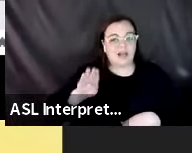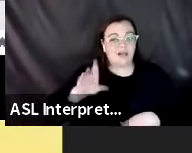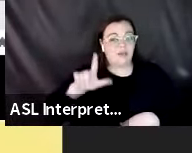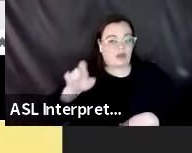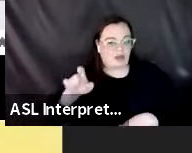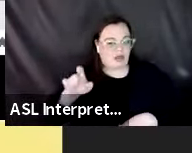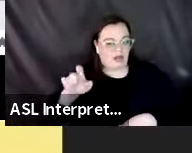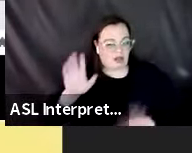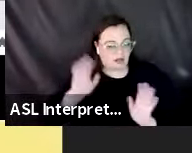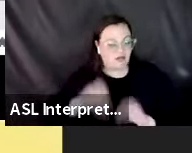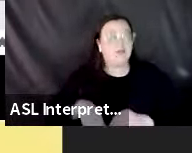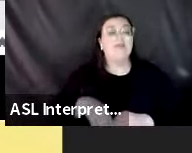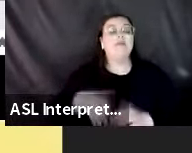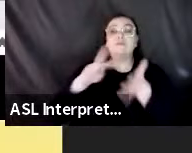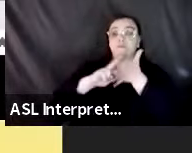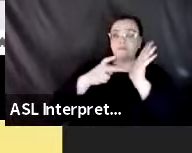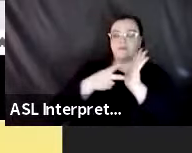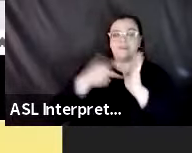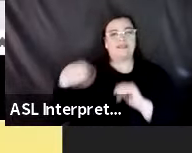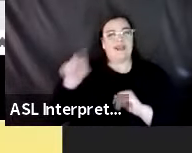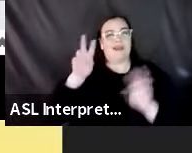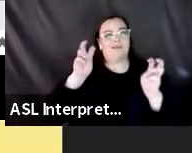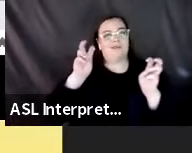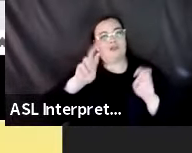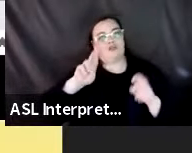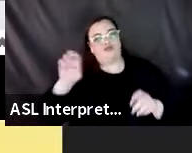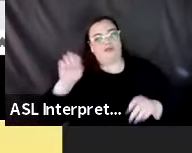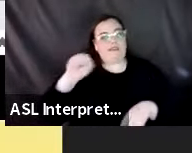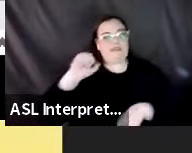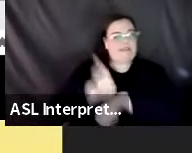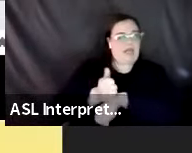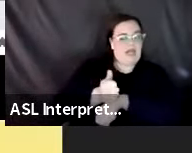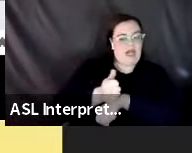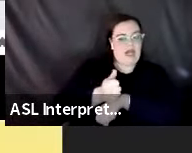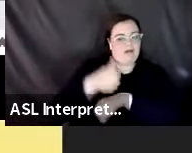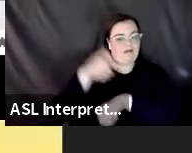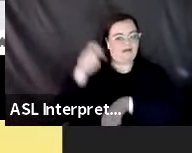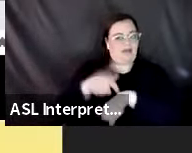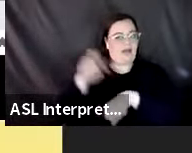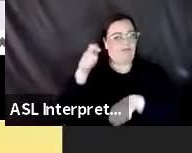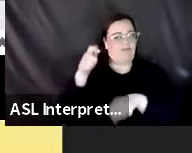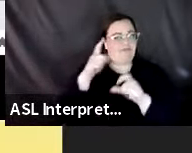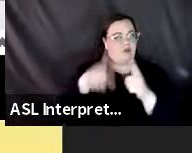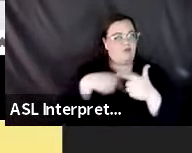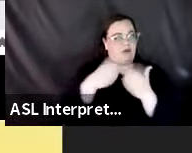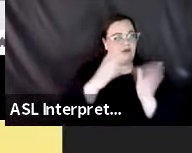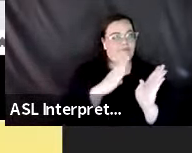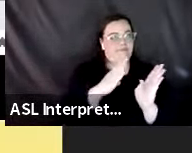What they do is reset the clock for the 6 hours of when your next meal needs to be.